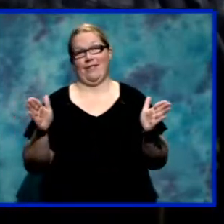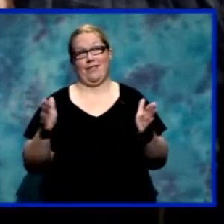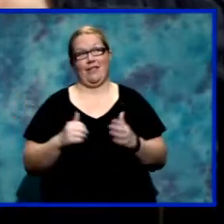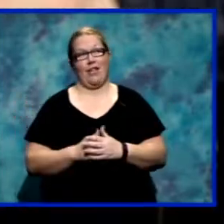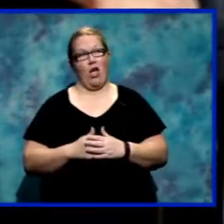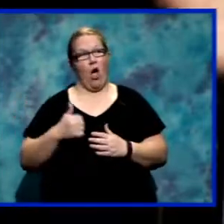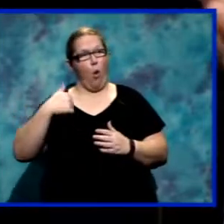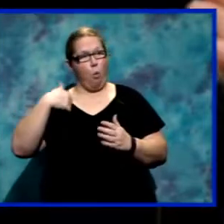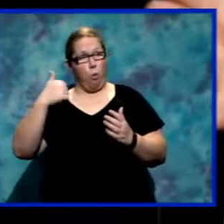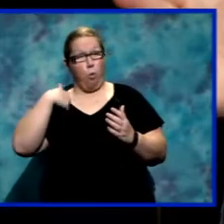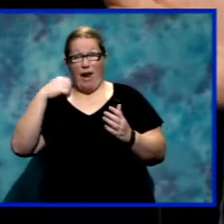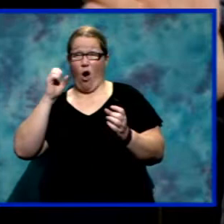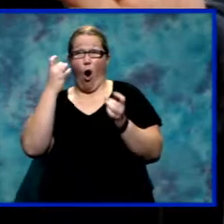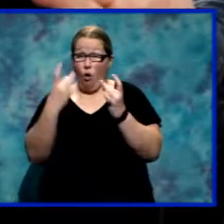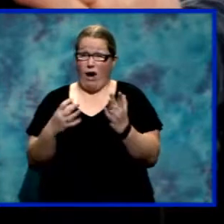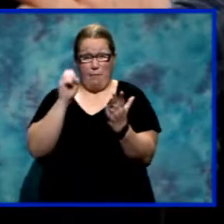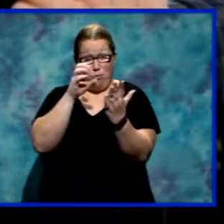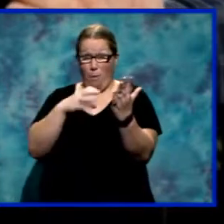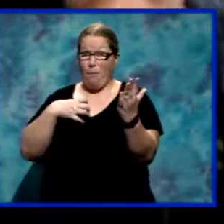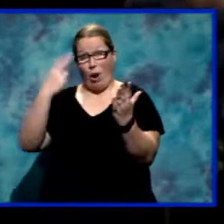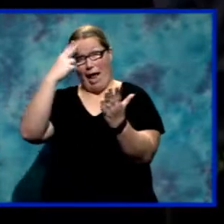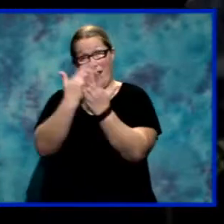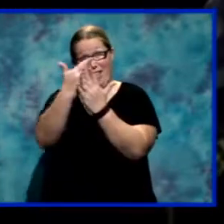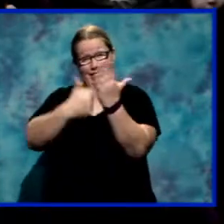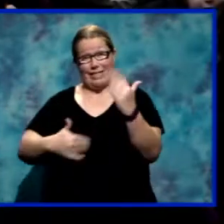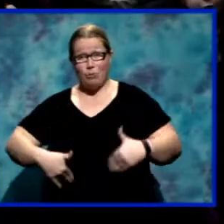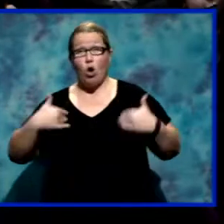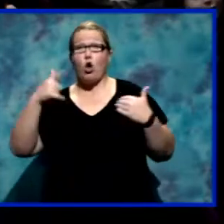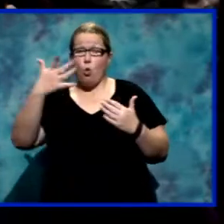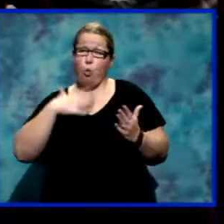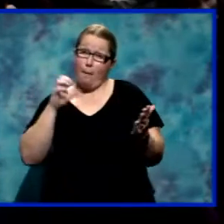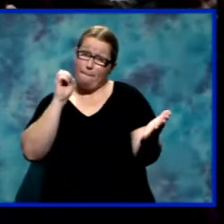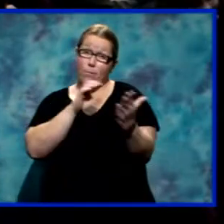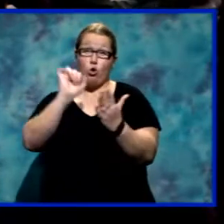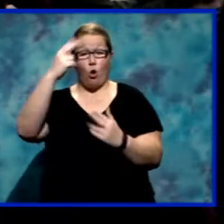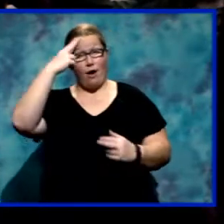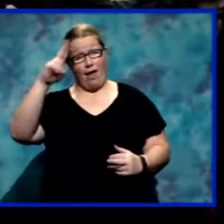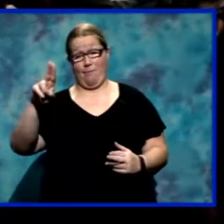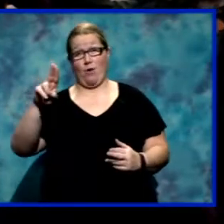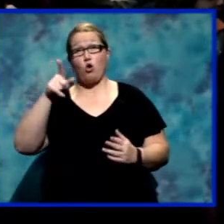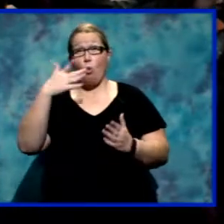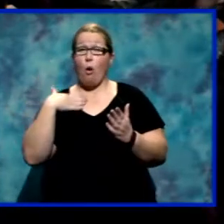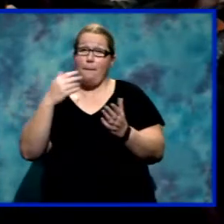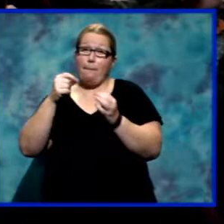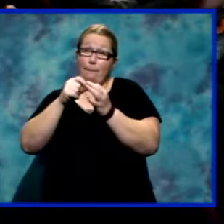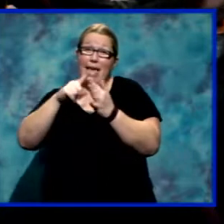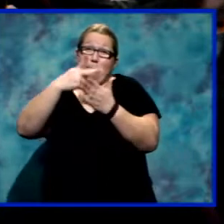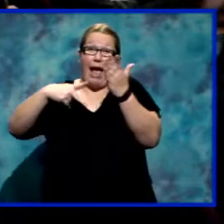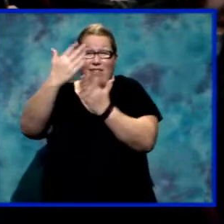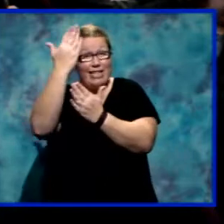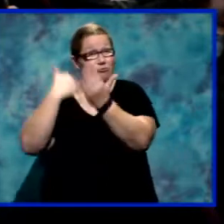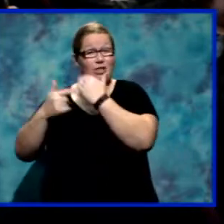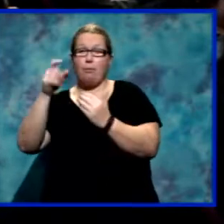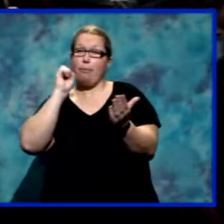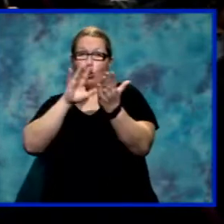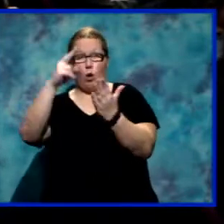added 6 or more this morning already. But if you want to be a foundation member, and this is history, you need to see Liska on the way out,